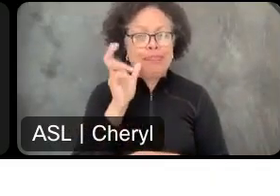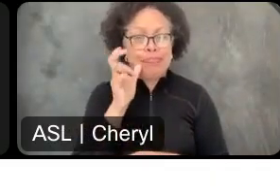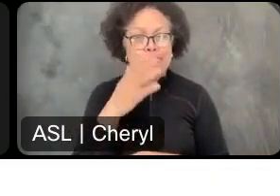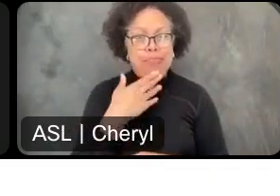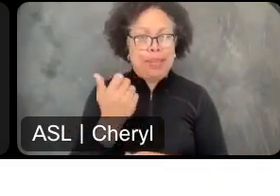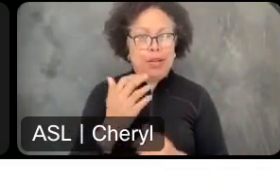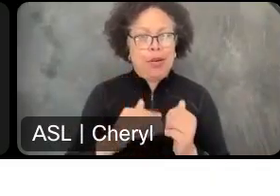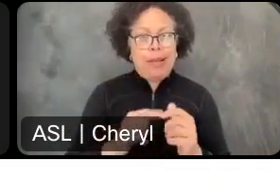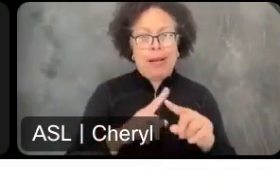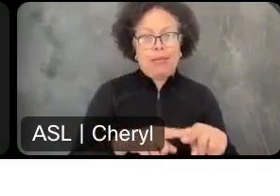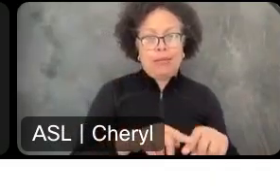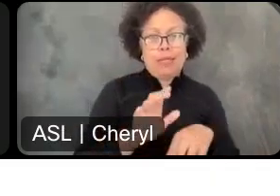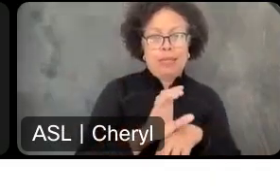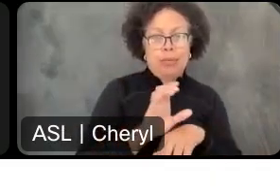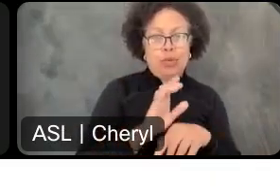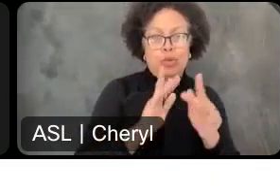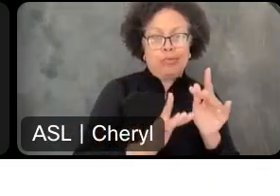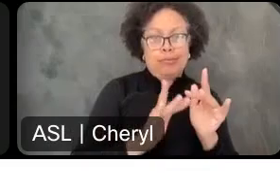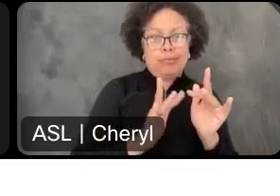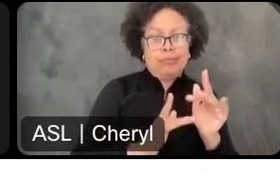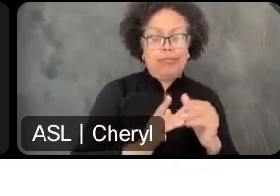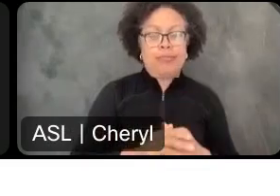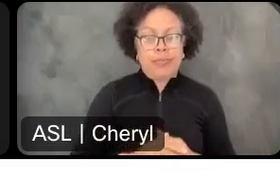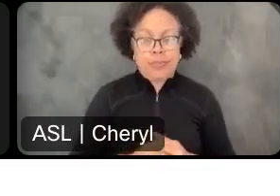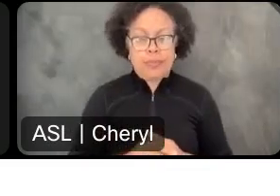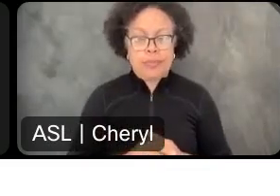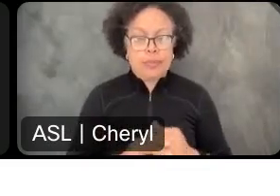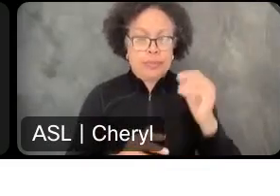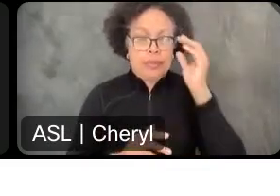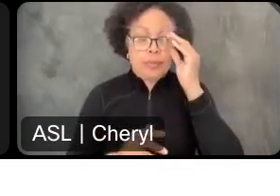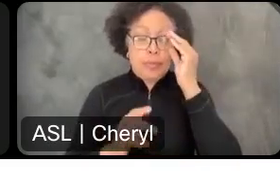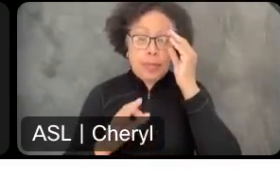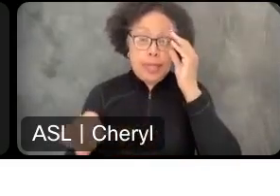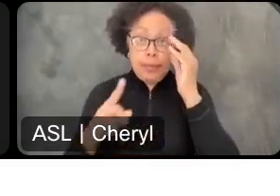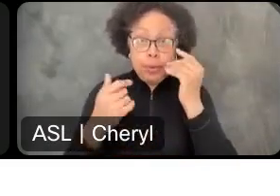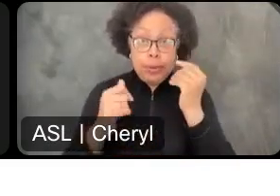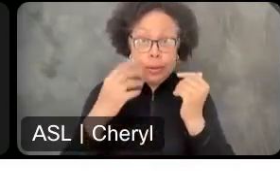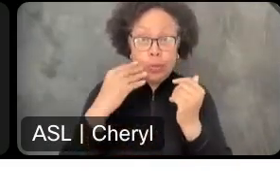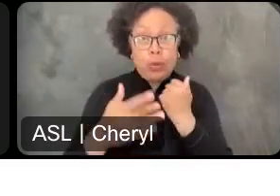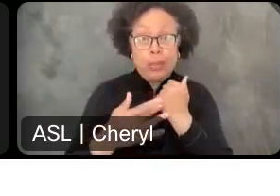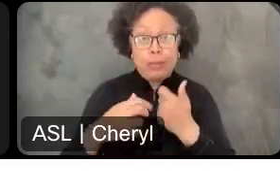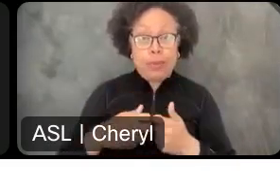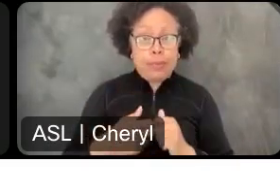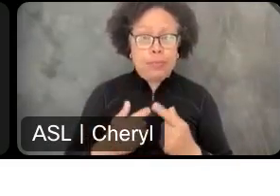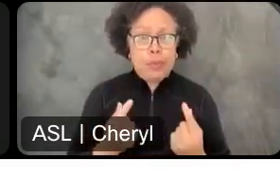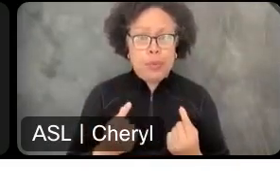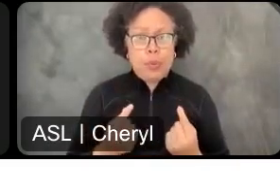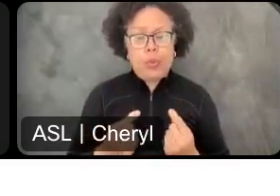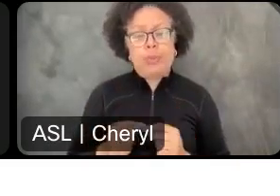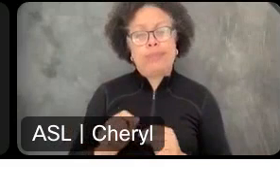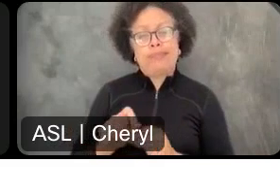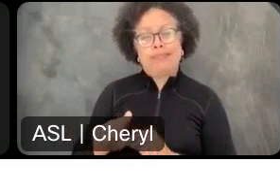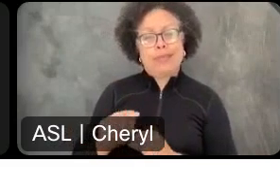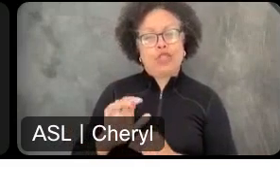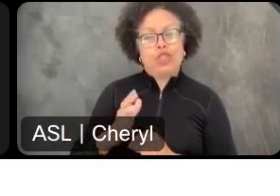connection. If you are experiencing technical difficulties, you can directly chat with Sarah